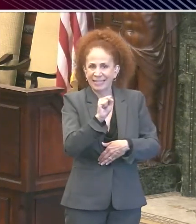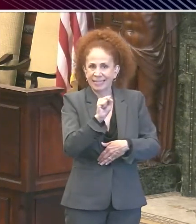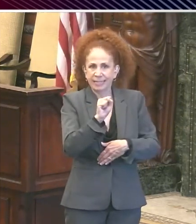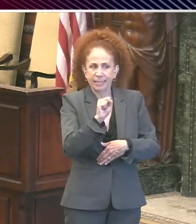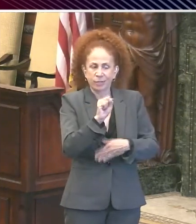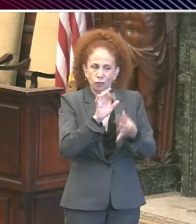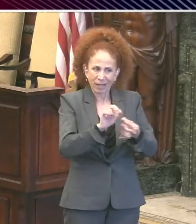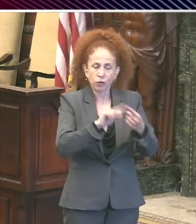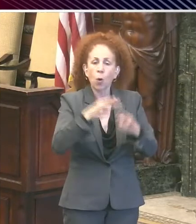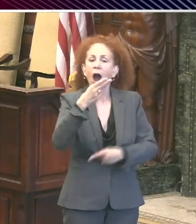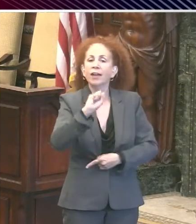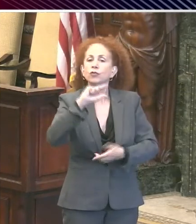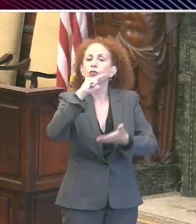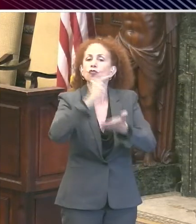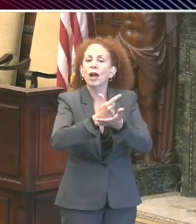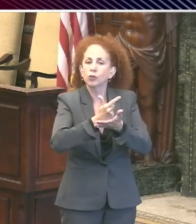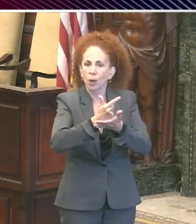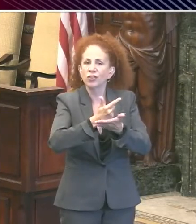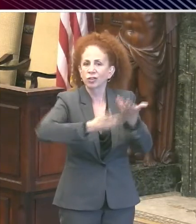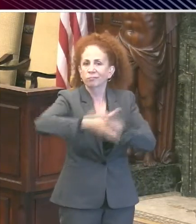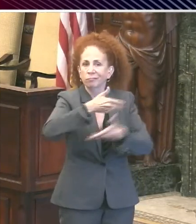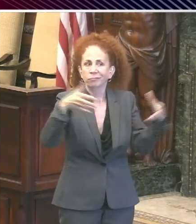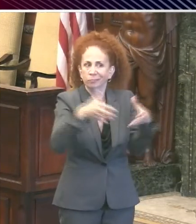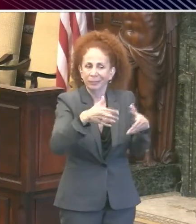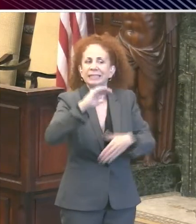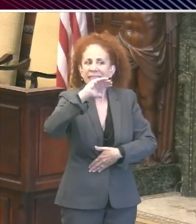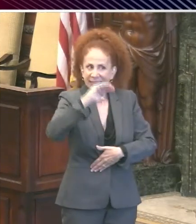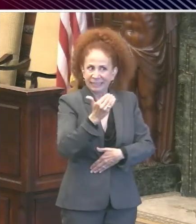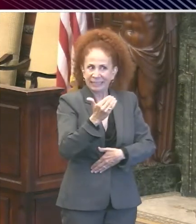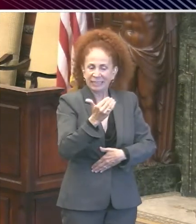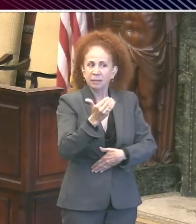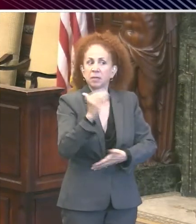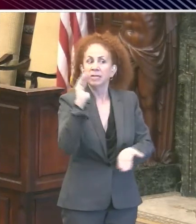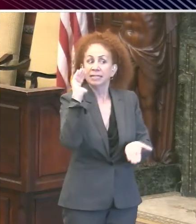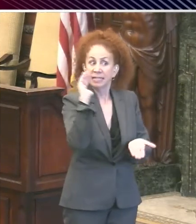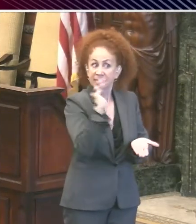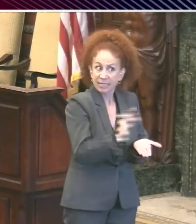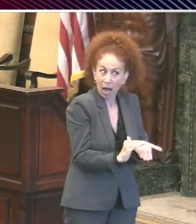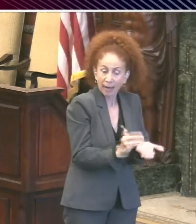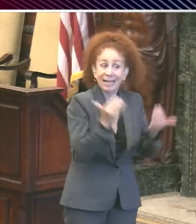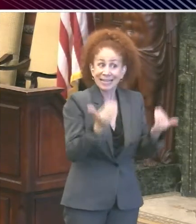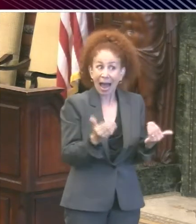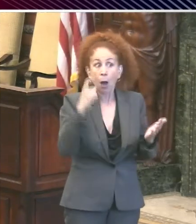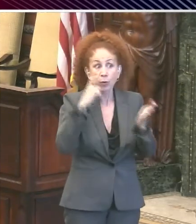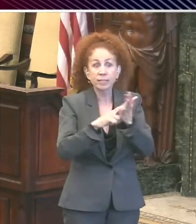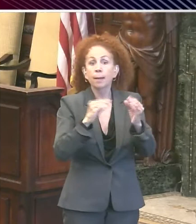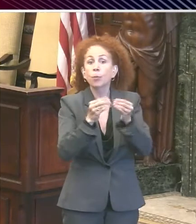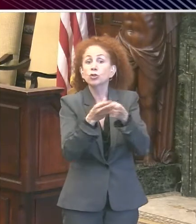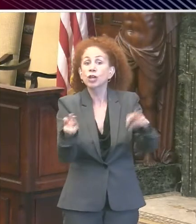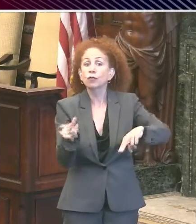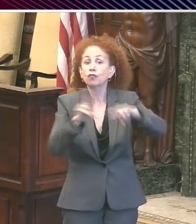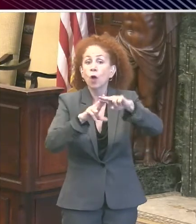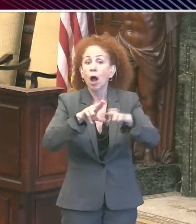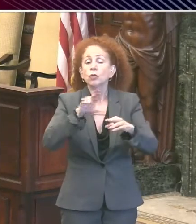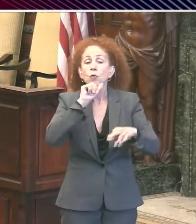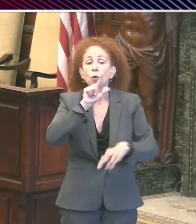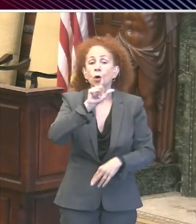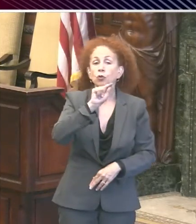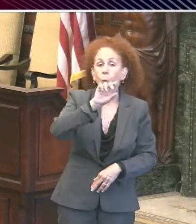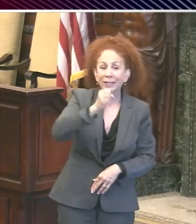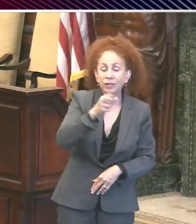events around high school graduation. That seems to have subsided. Now we're seeing a more general rise in people in their 20s and